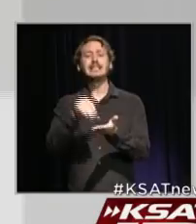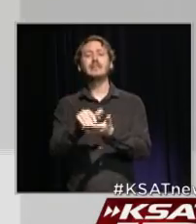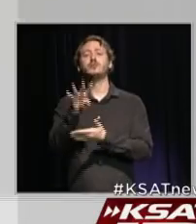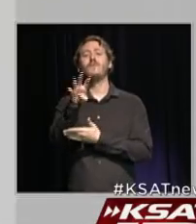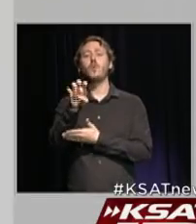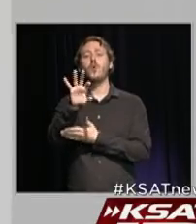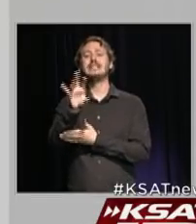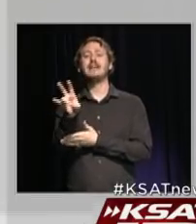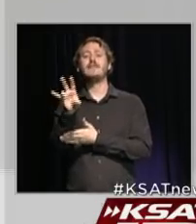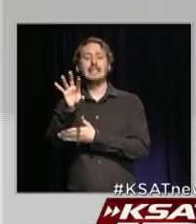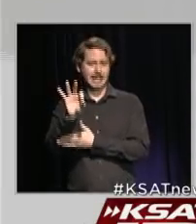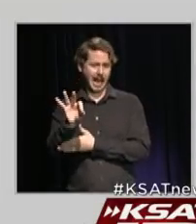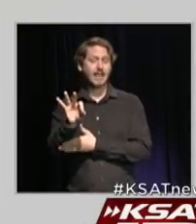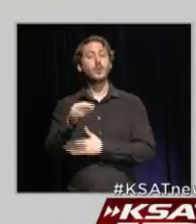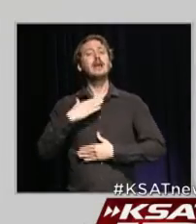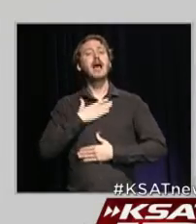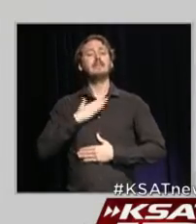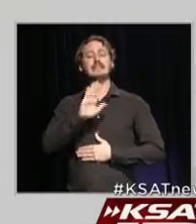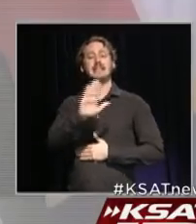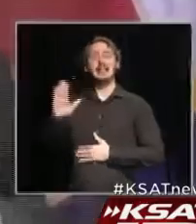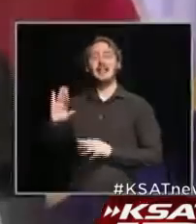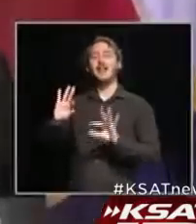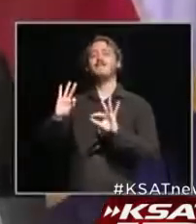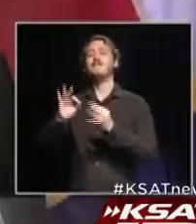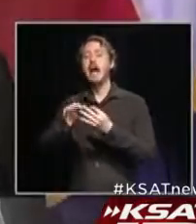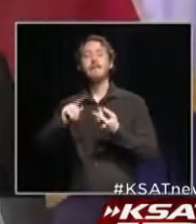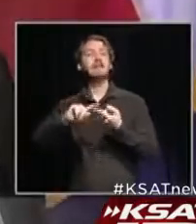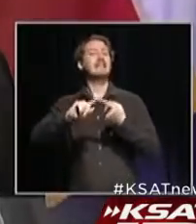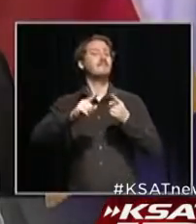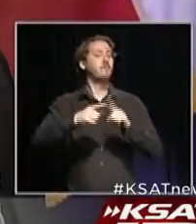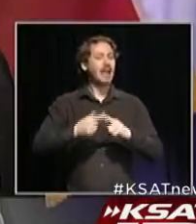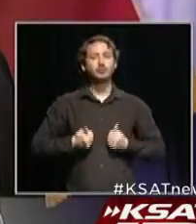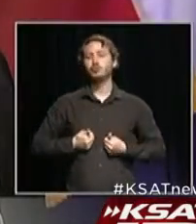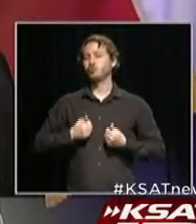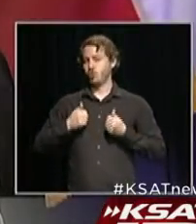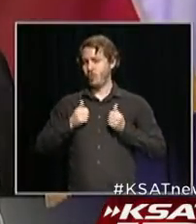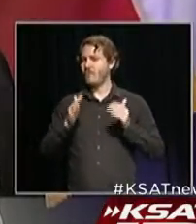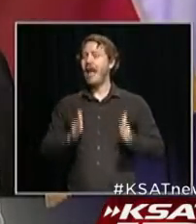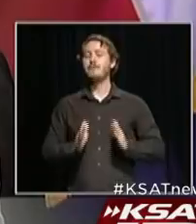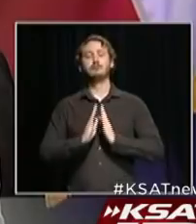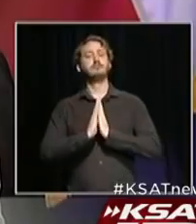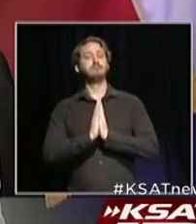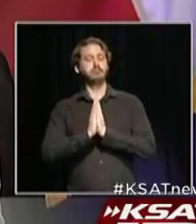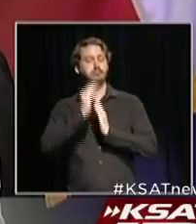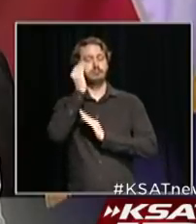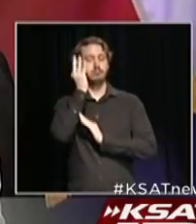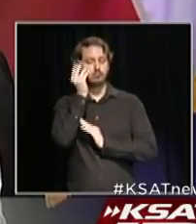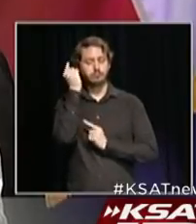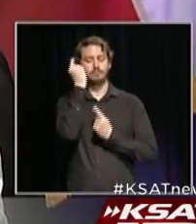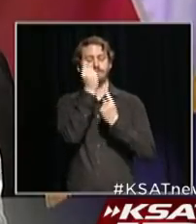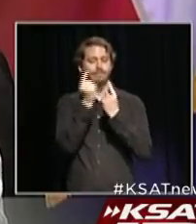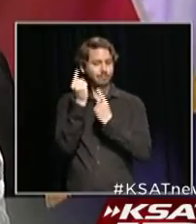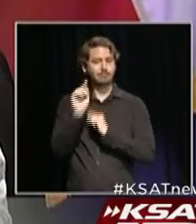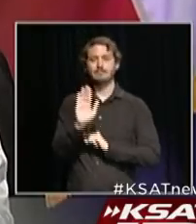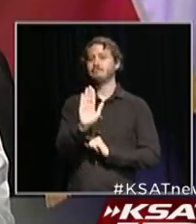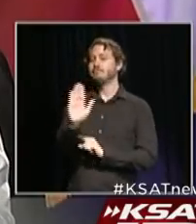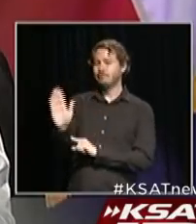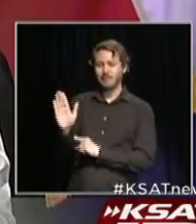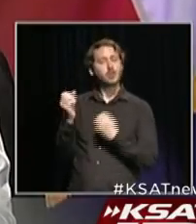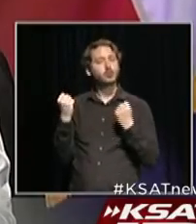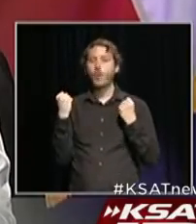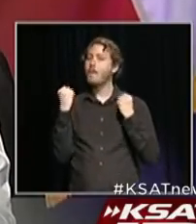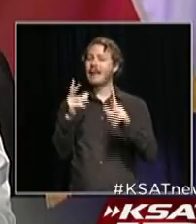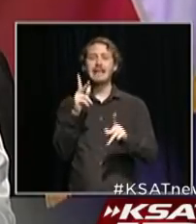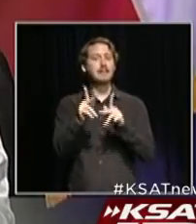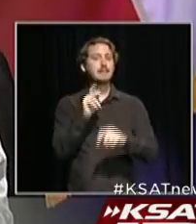1,479. Please keep their friends and family and survivors in your prayers this evening. We have far too many families in our community that